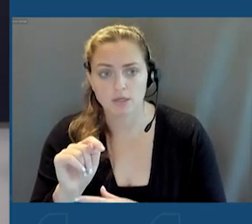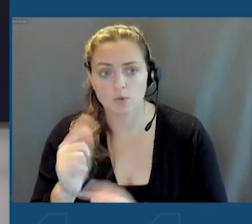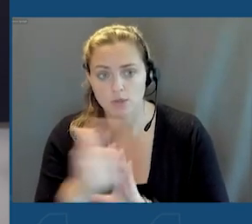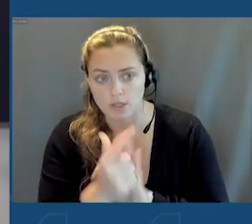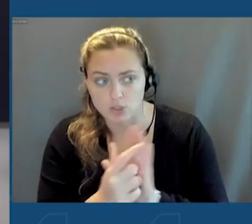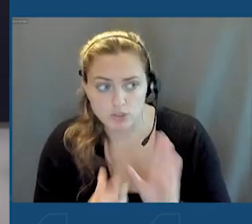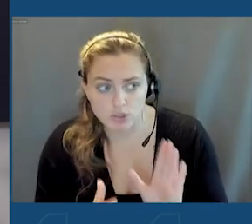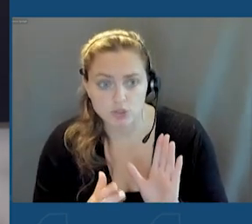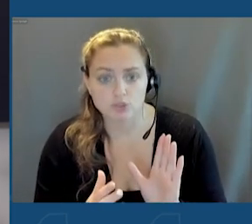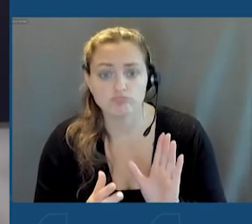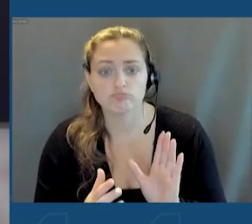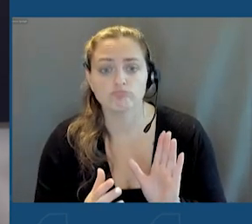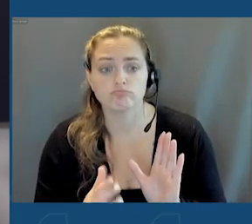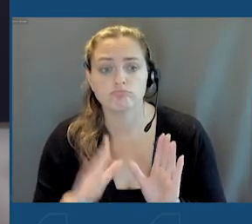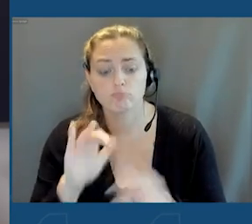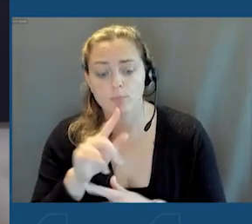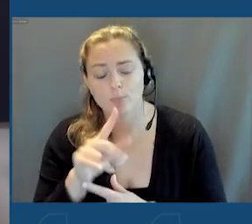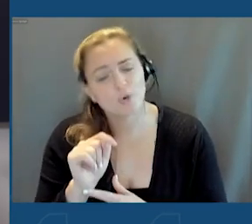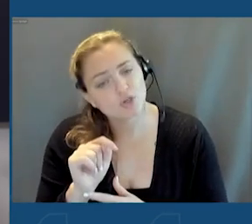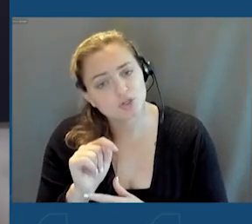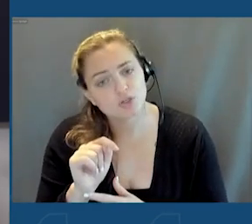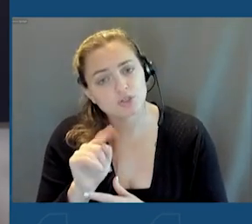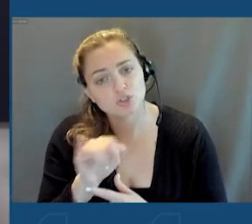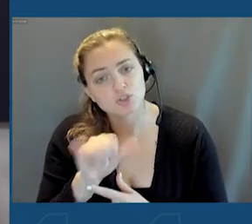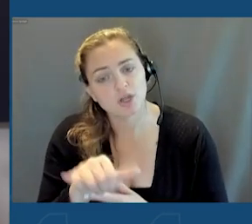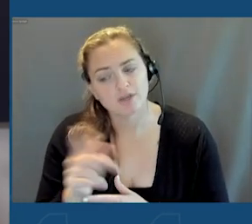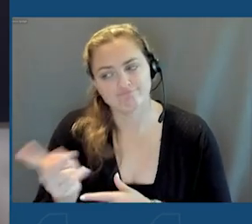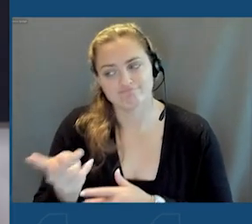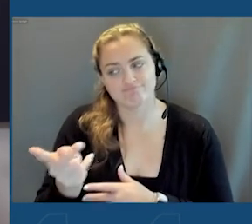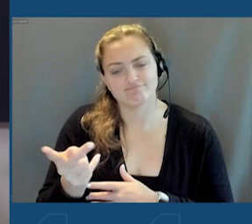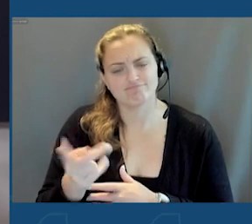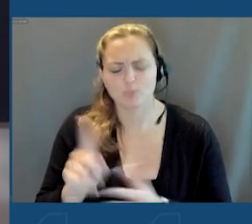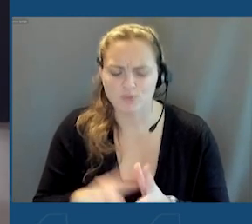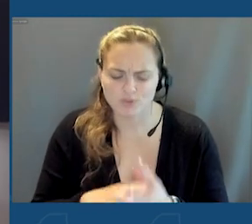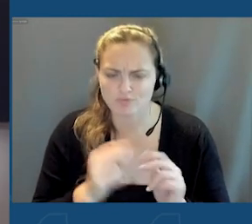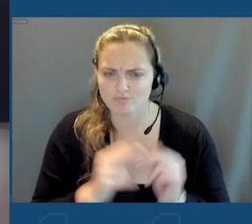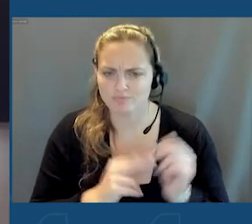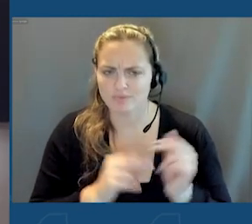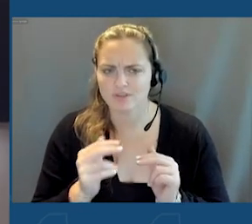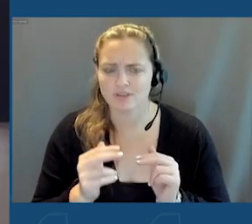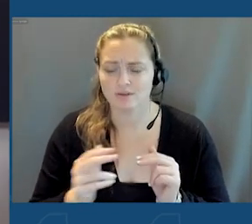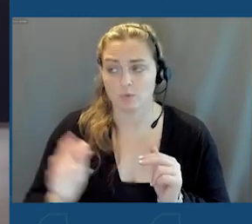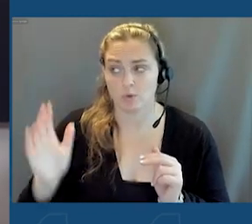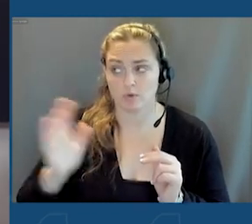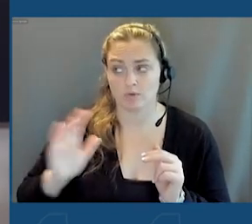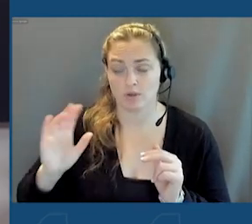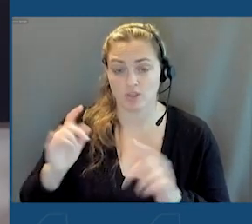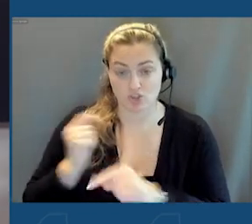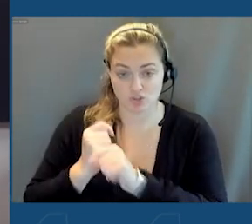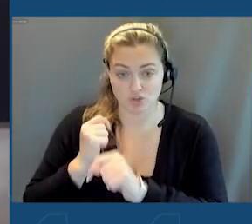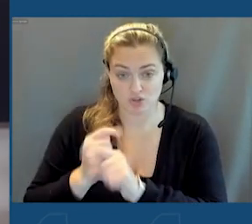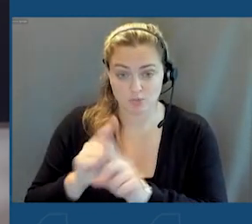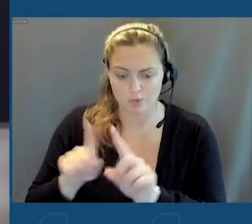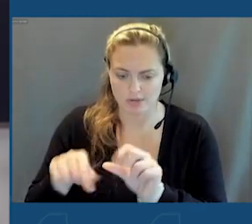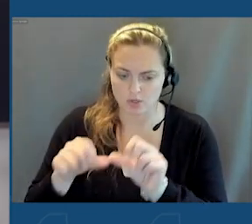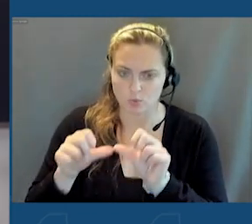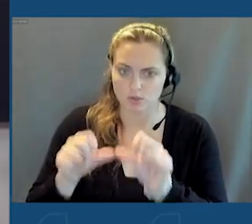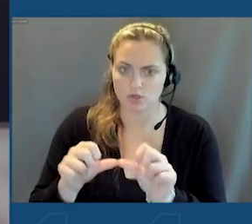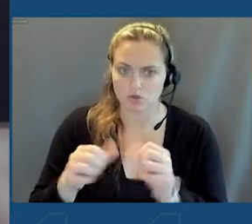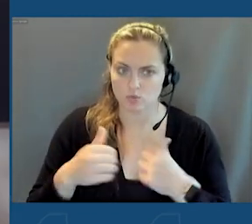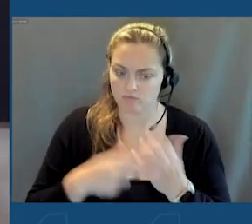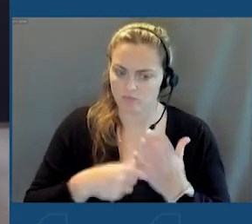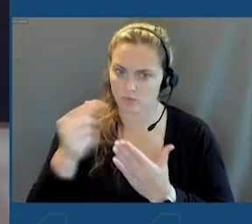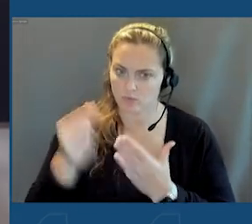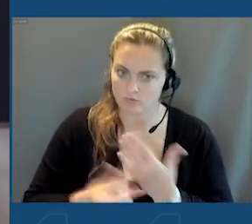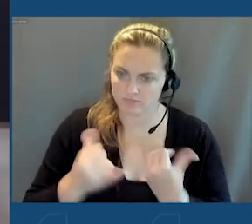legislatures, Bridget and Jay, when we started this building, we were back in the trailer, but we needed to continue to have our